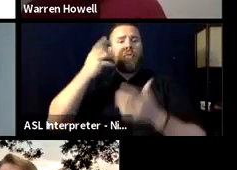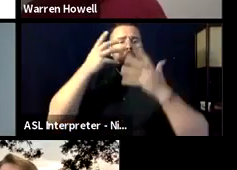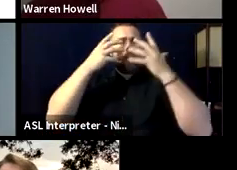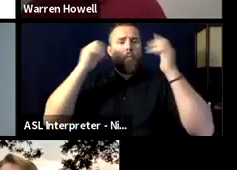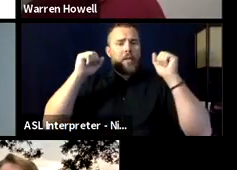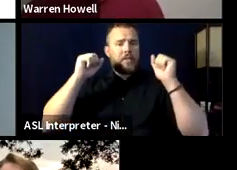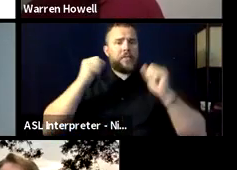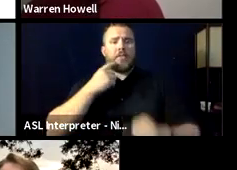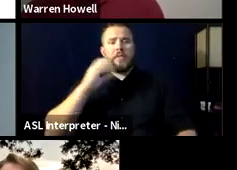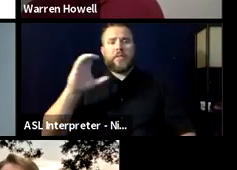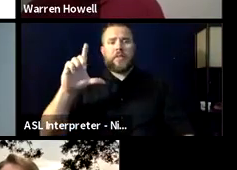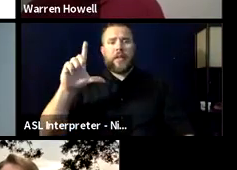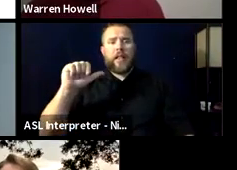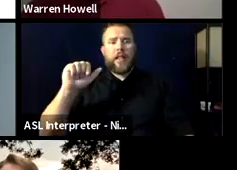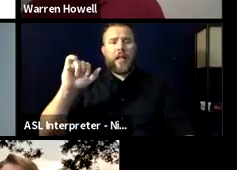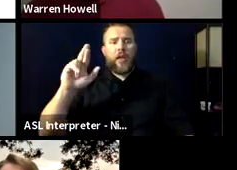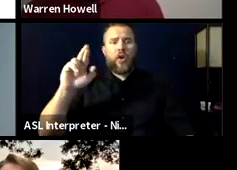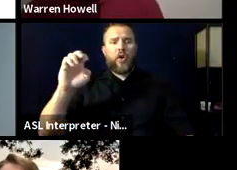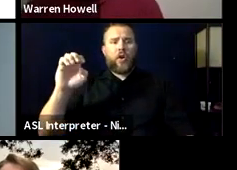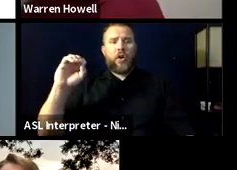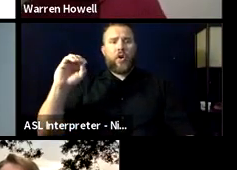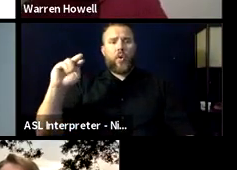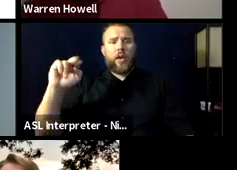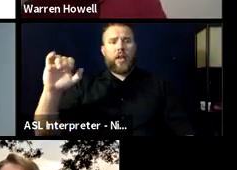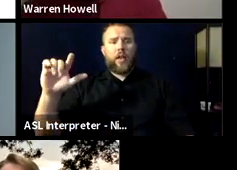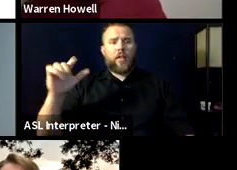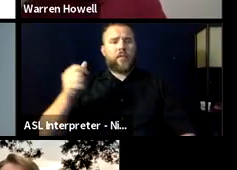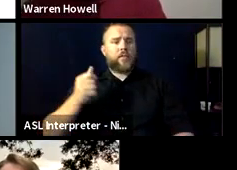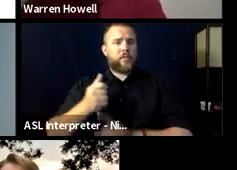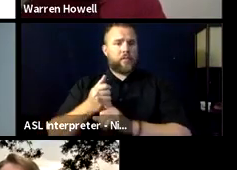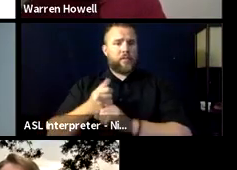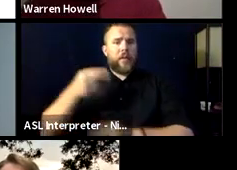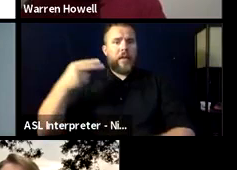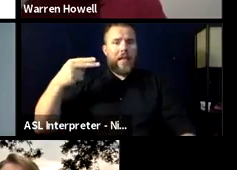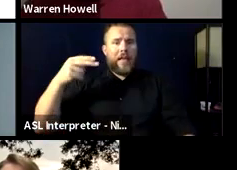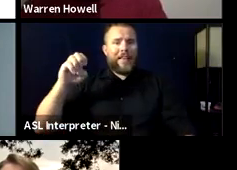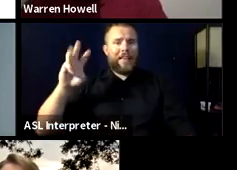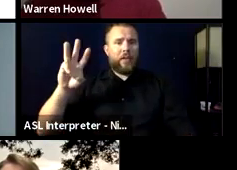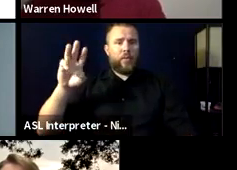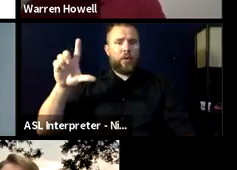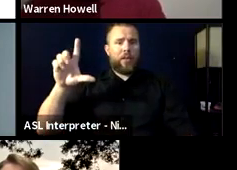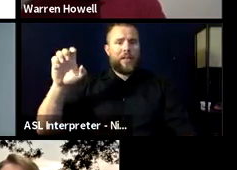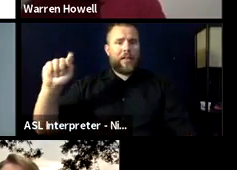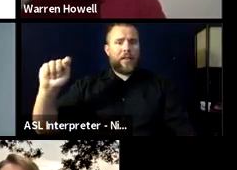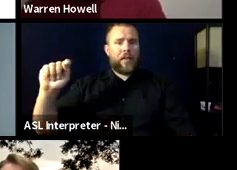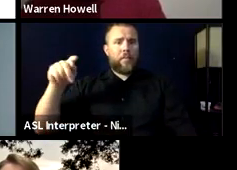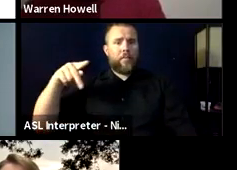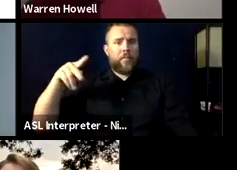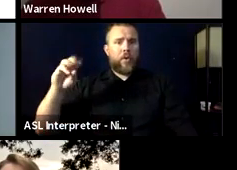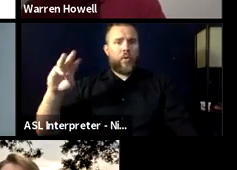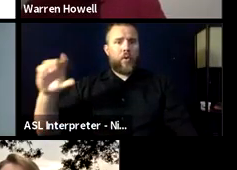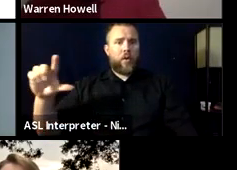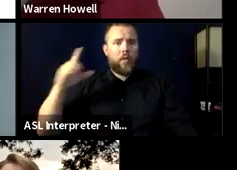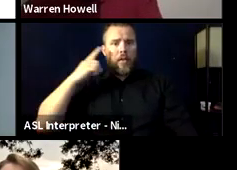It's been moved and seconded that we approve Keely Powell as president for the Christina Board of Education. Is there any discussion?